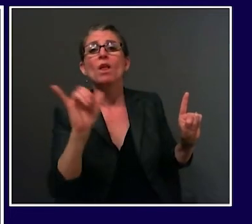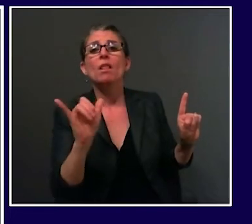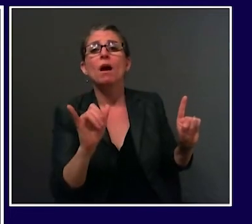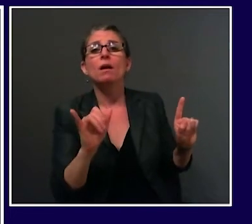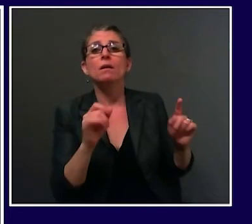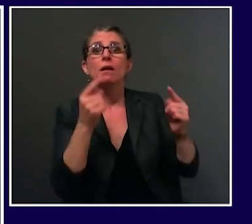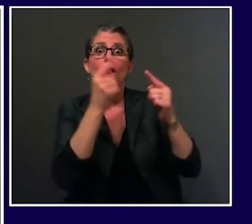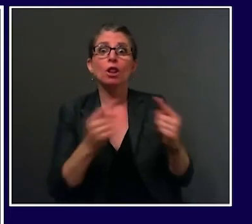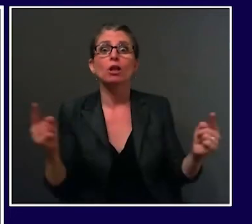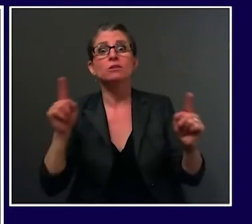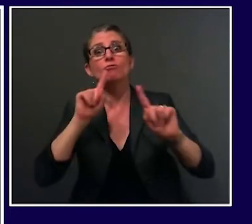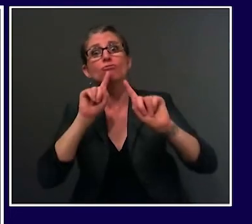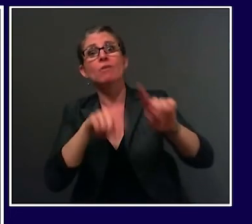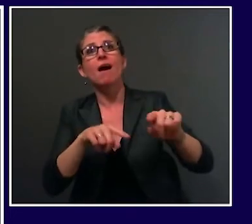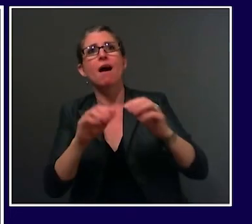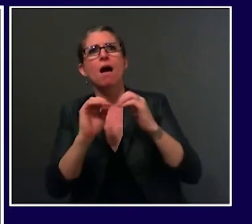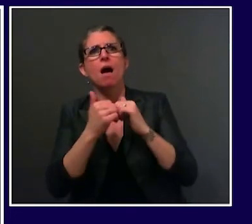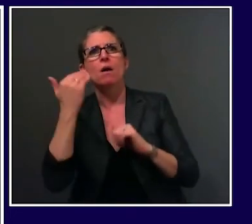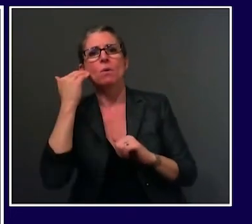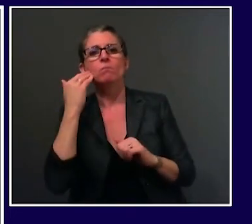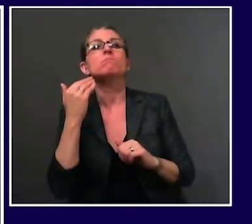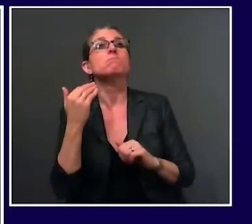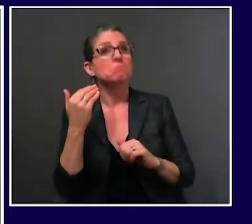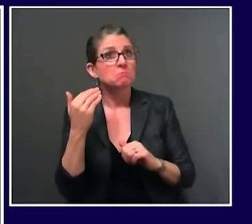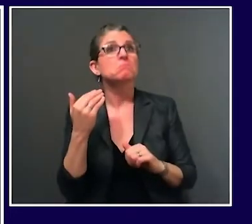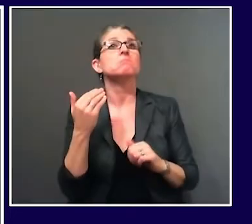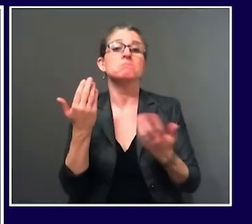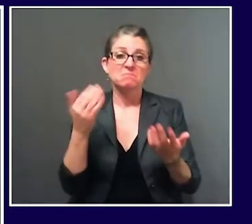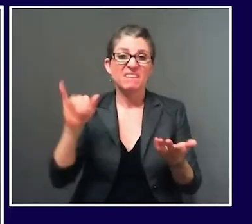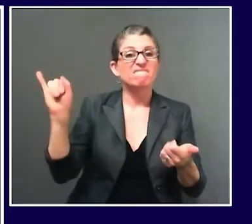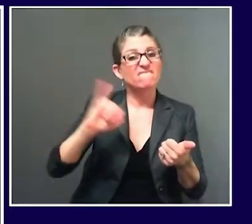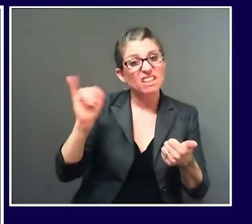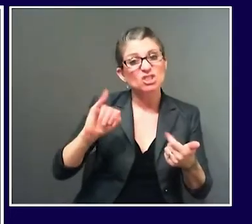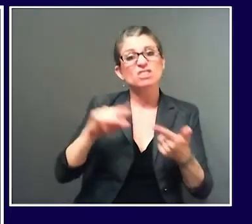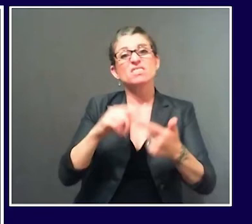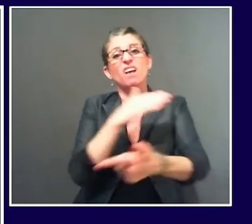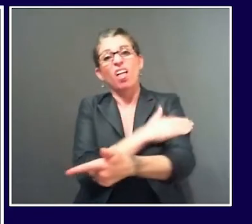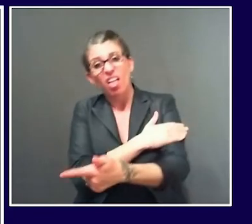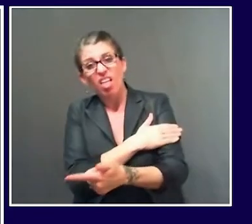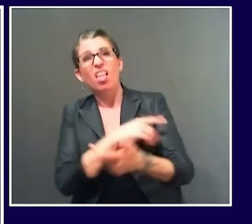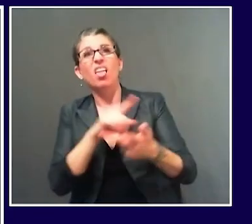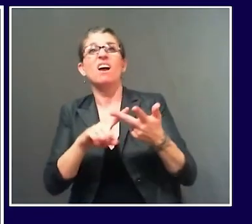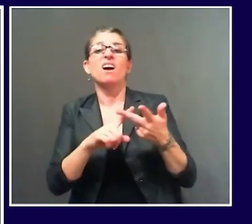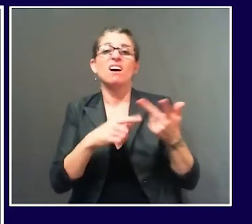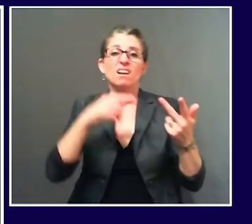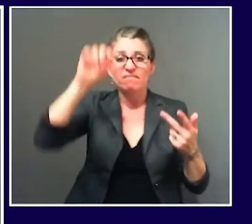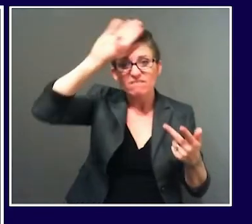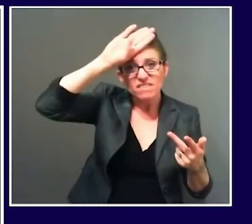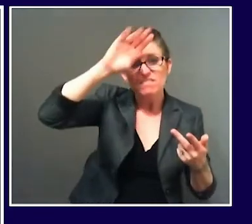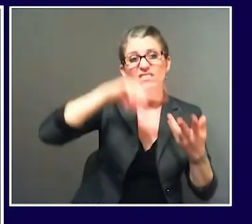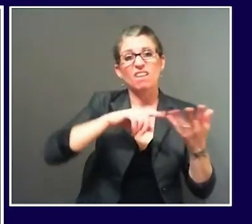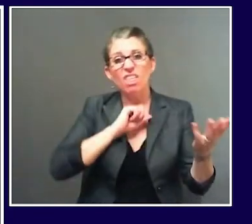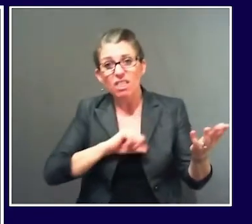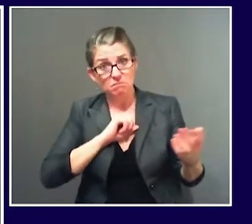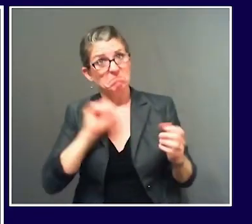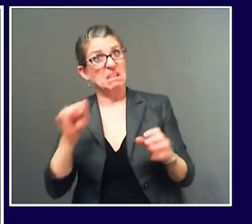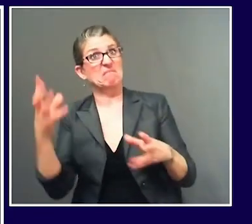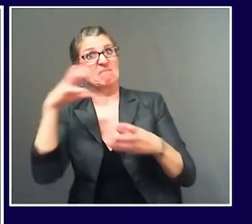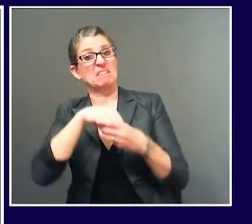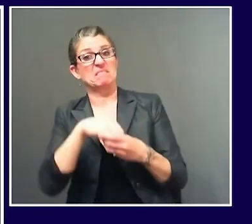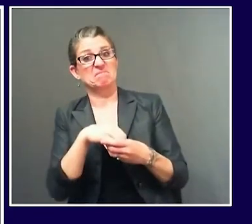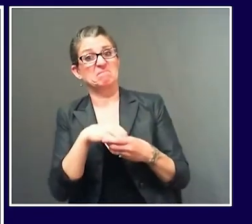the early signs of an infection, muscle aches, etc. So, Steve, the answer is that is a hypothesis that we are looking